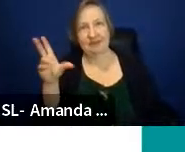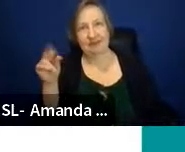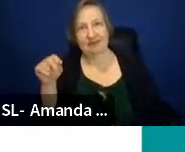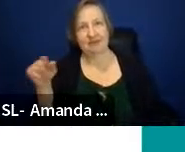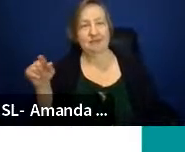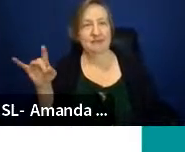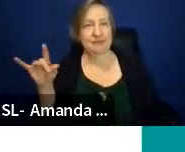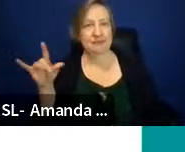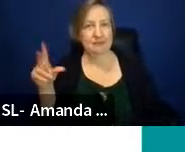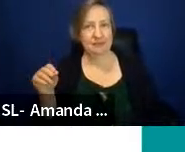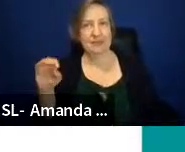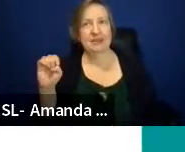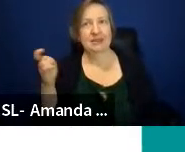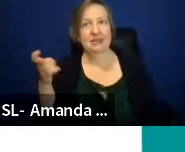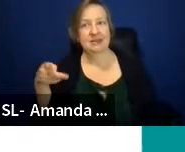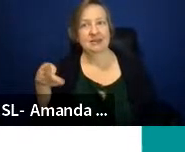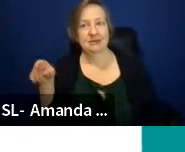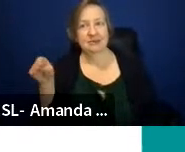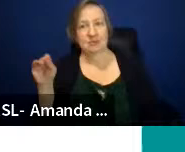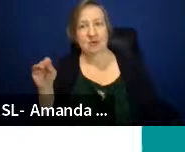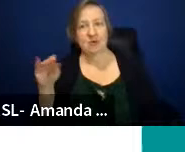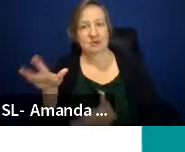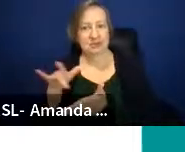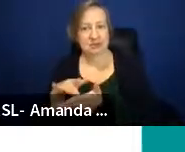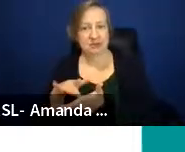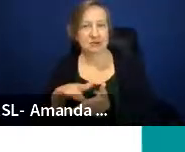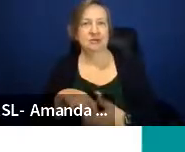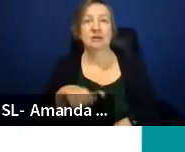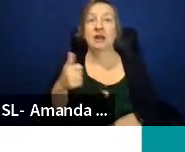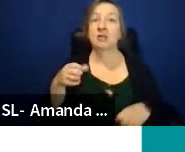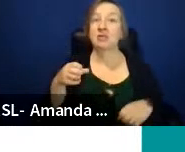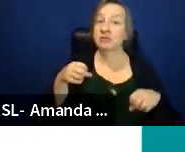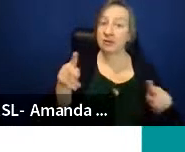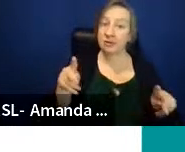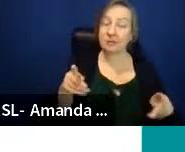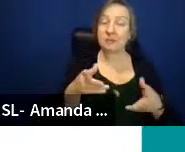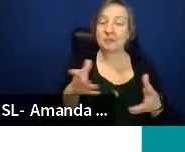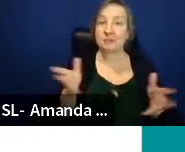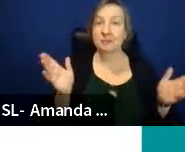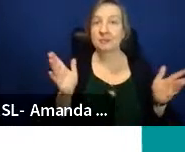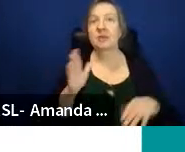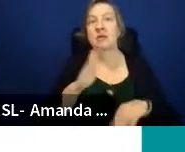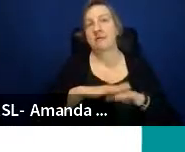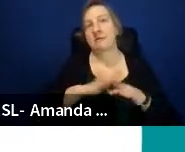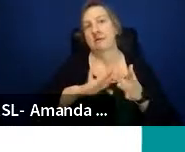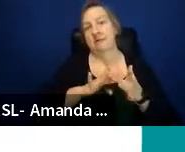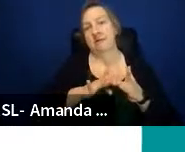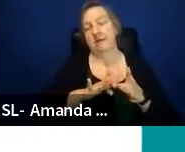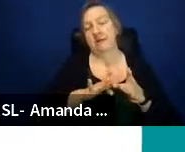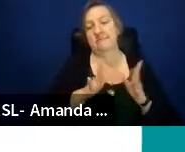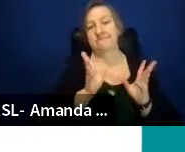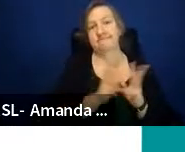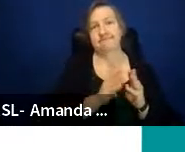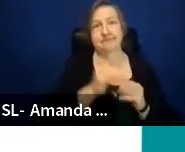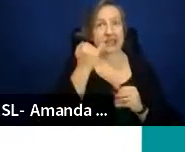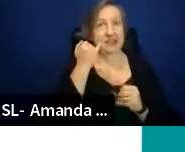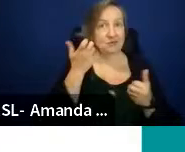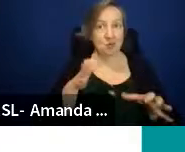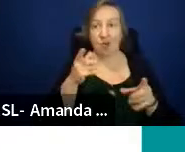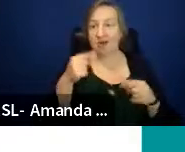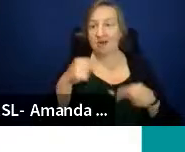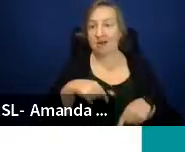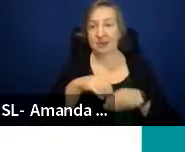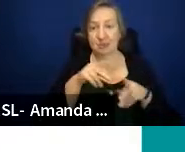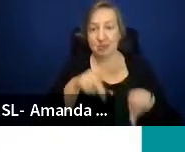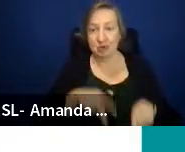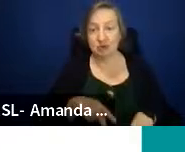and that's at the Expo Center. Other opportunities are our virtual hearings. If you don't want to come in person and